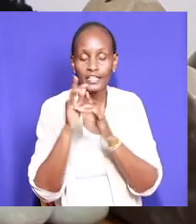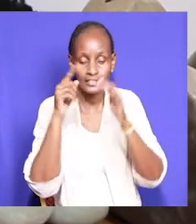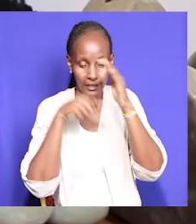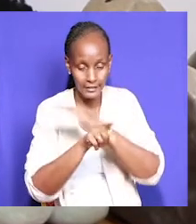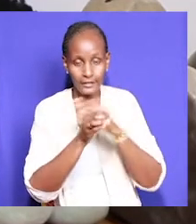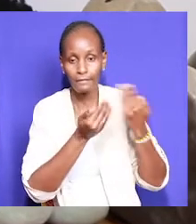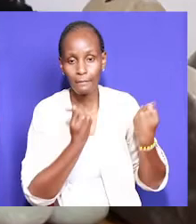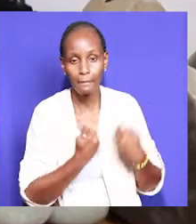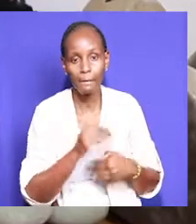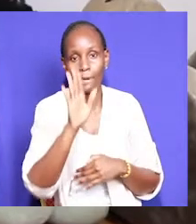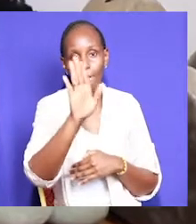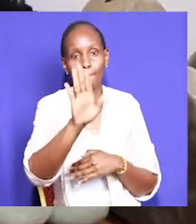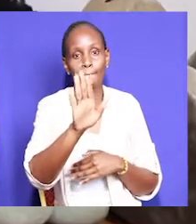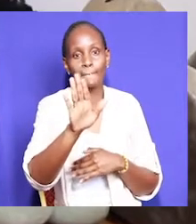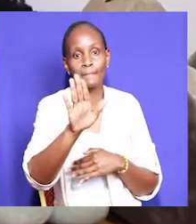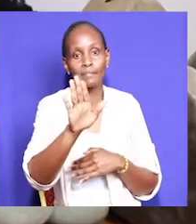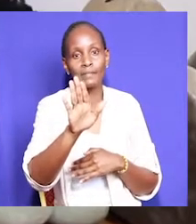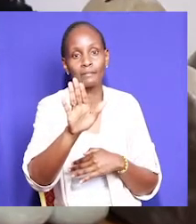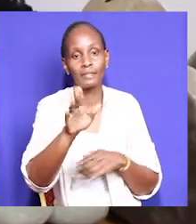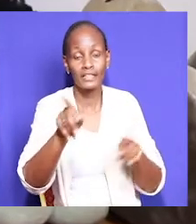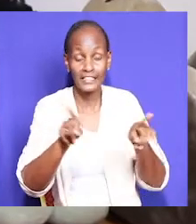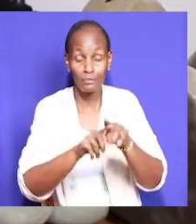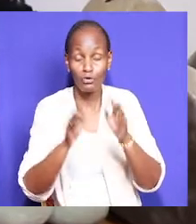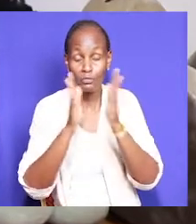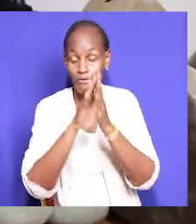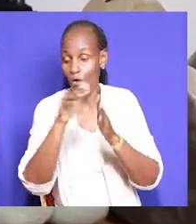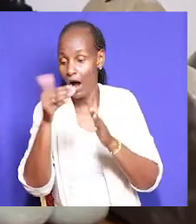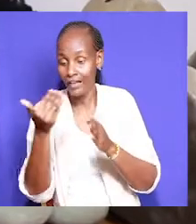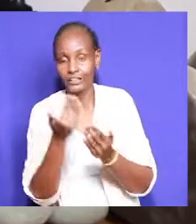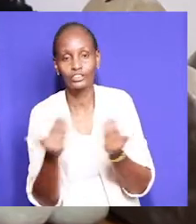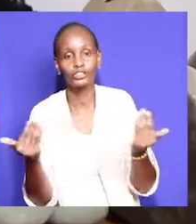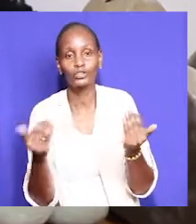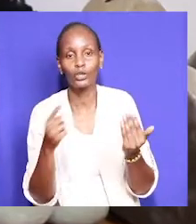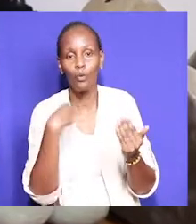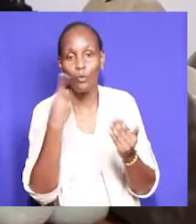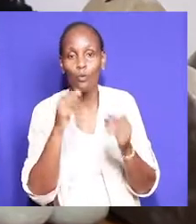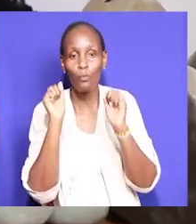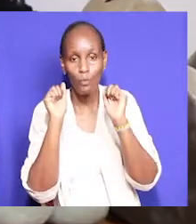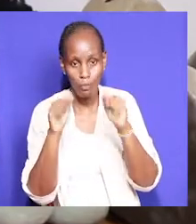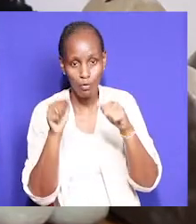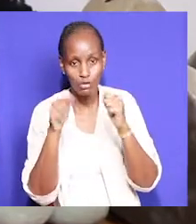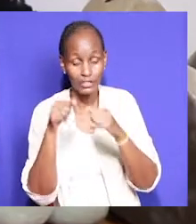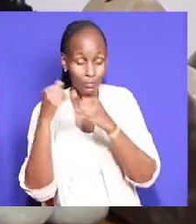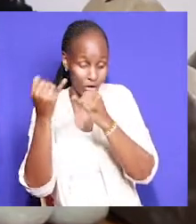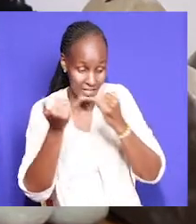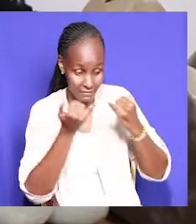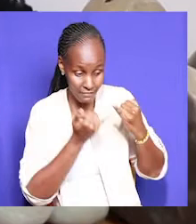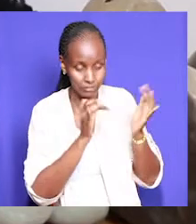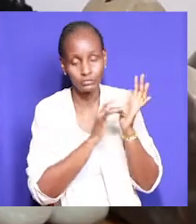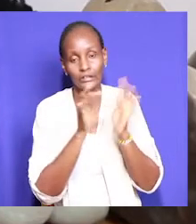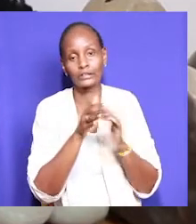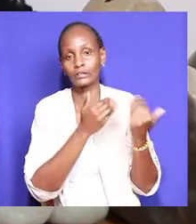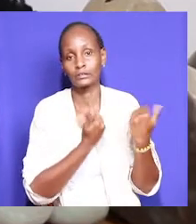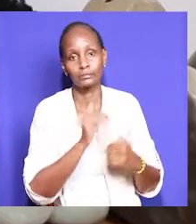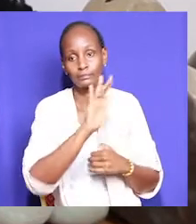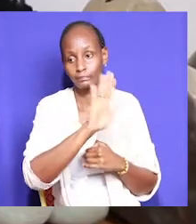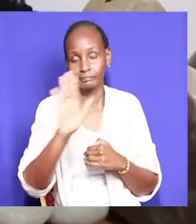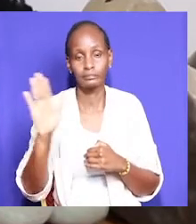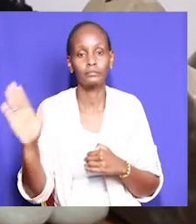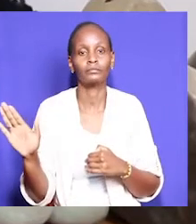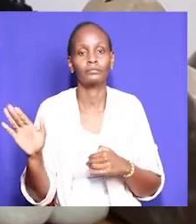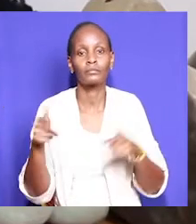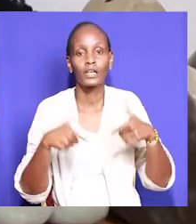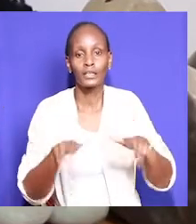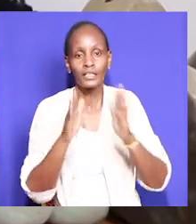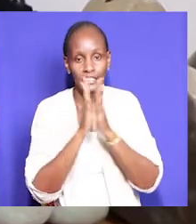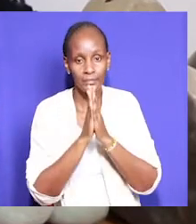your heart. So can we pray for the rest of the boys and girls so that they can also invite Jesus in their heart? Okay, let's